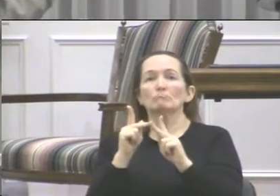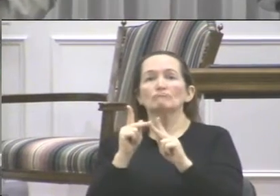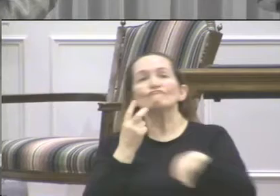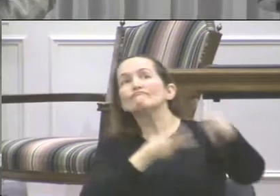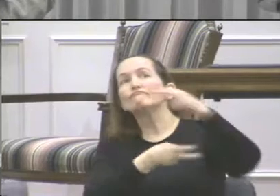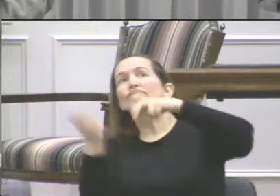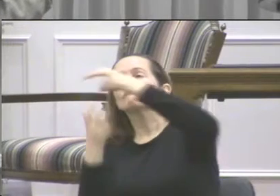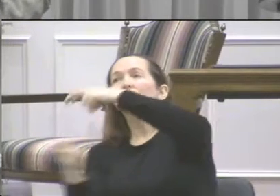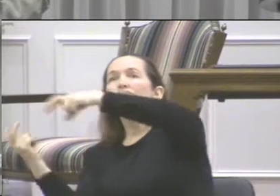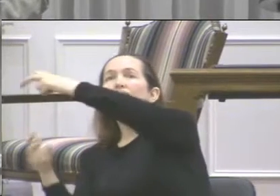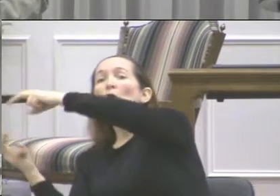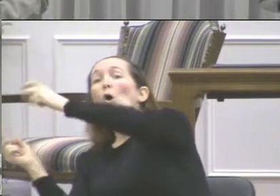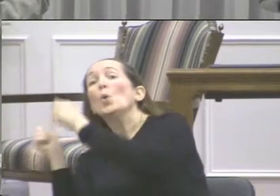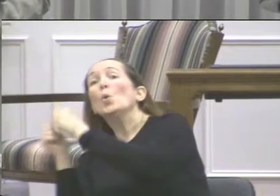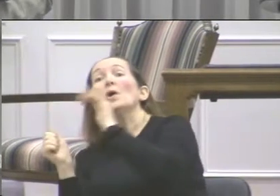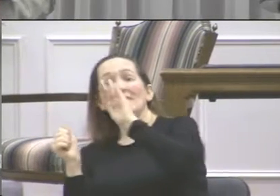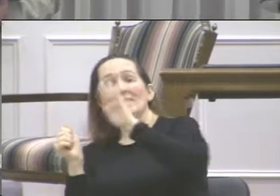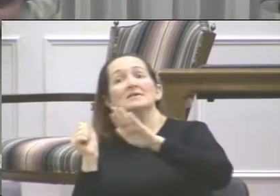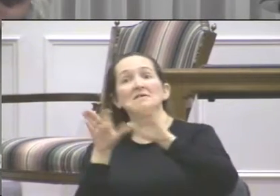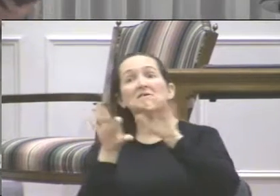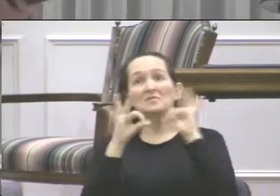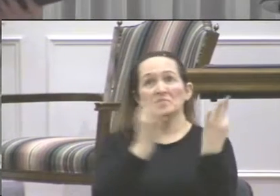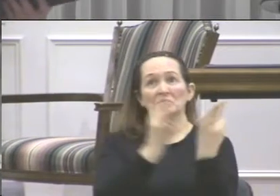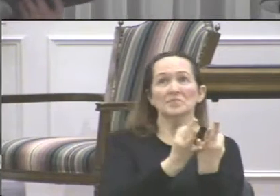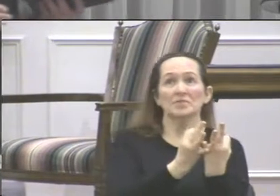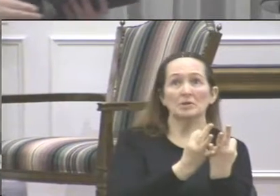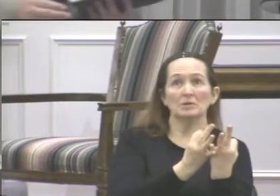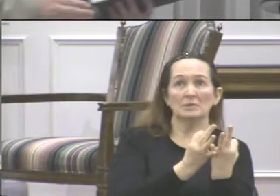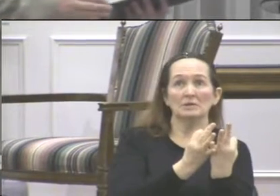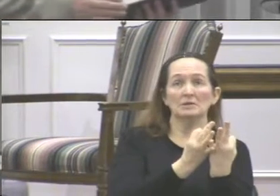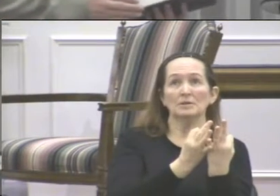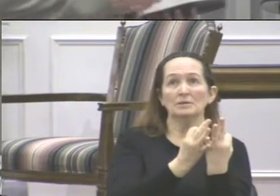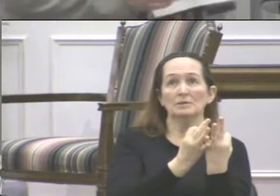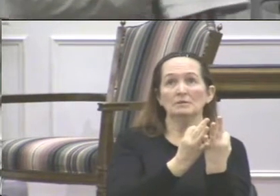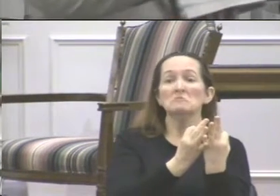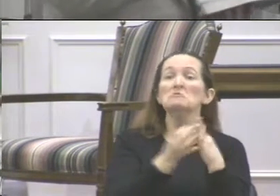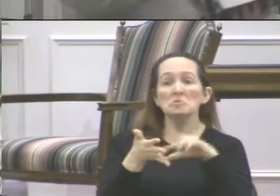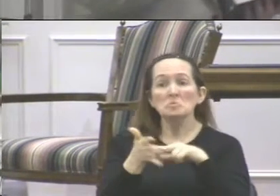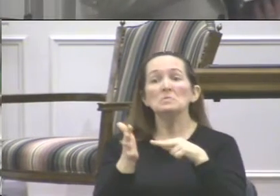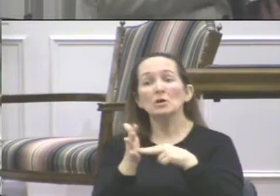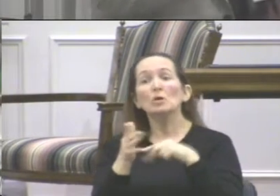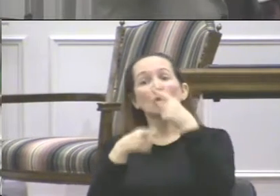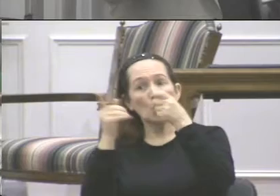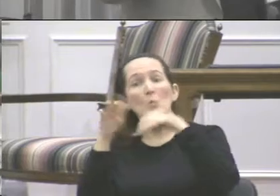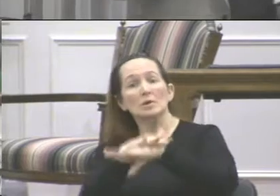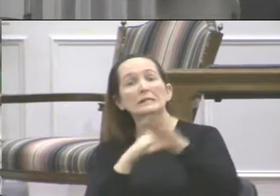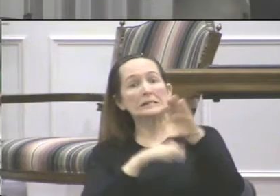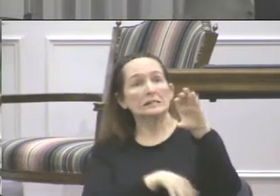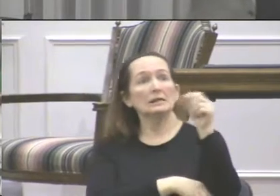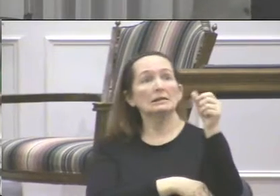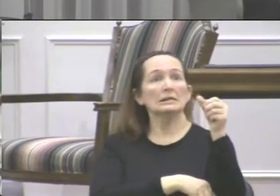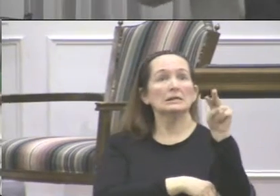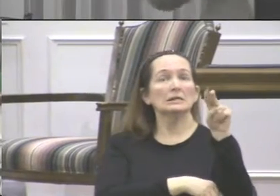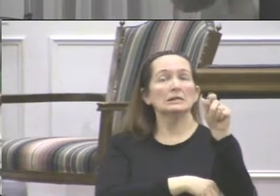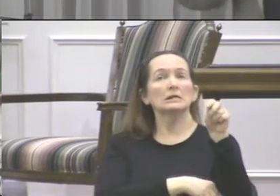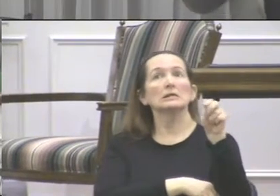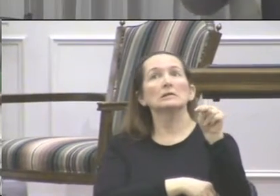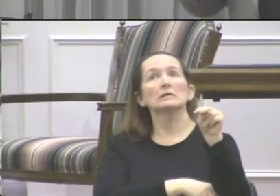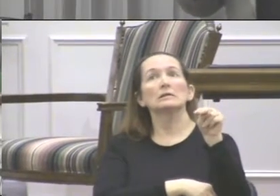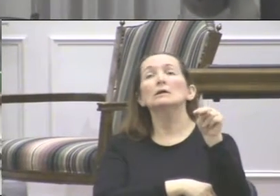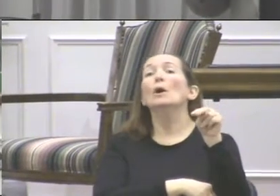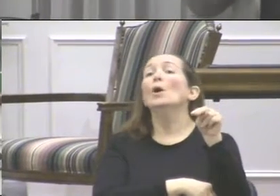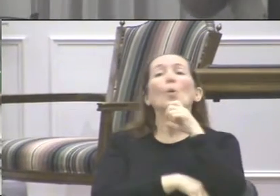out with his immediate family, with the intent of entering Canaan. Now, we